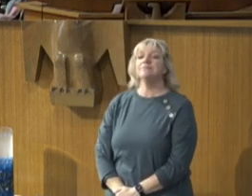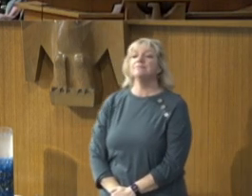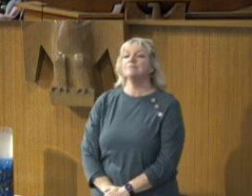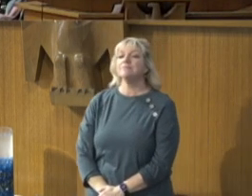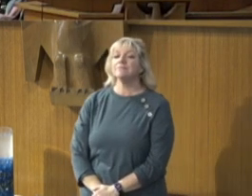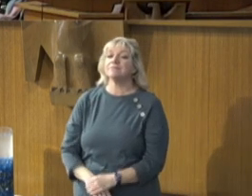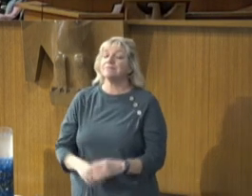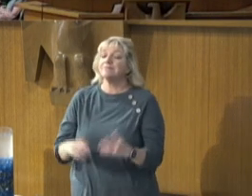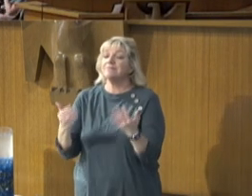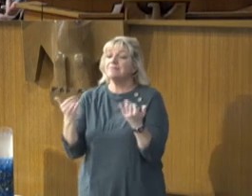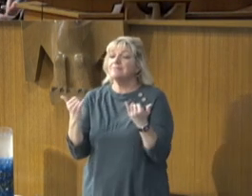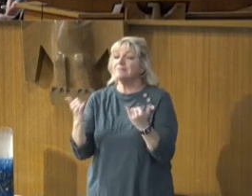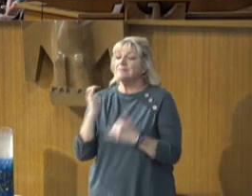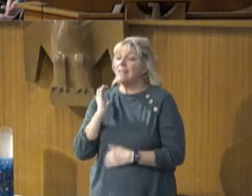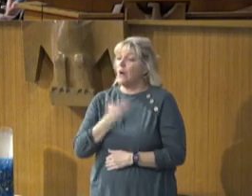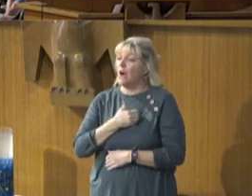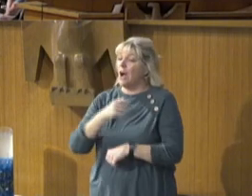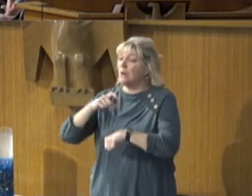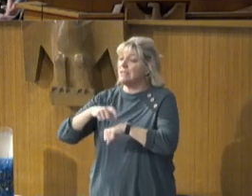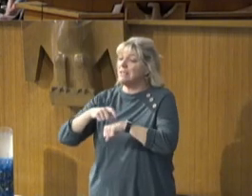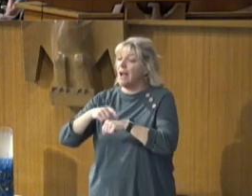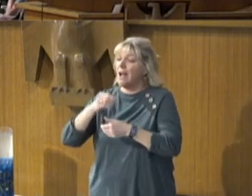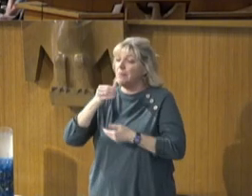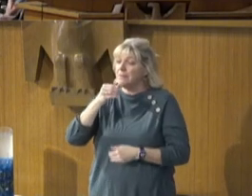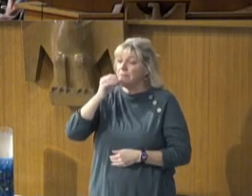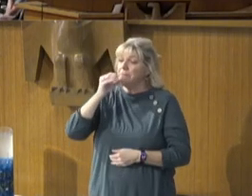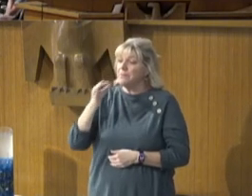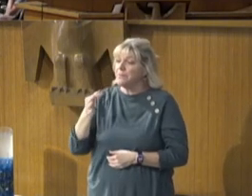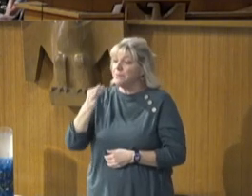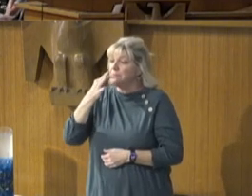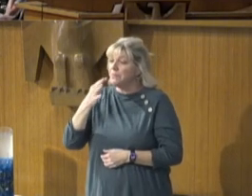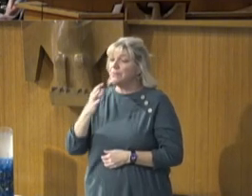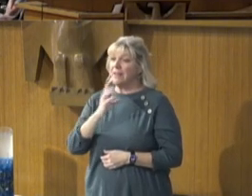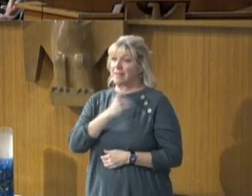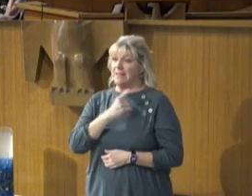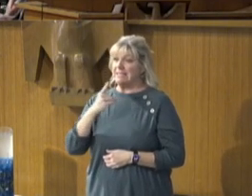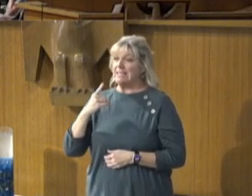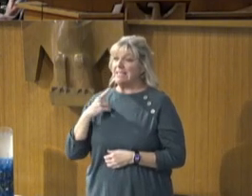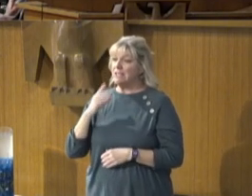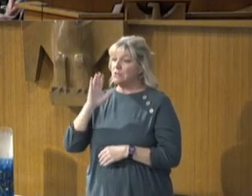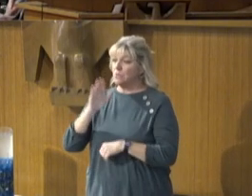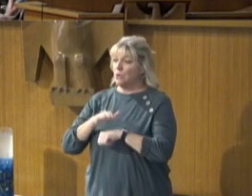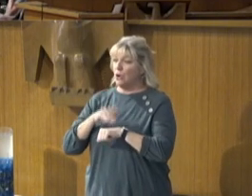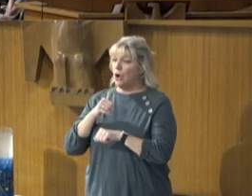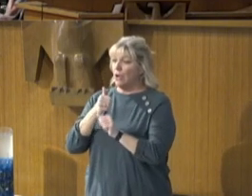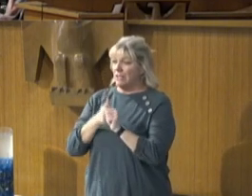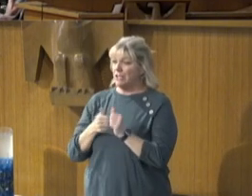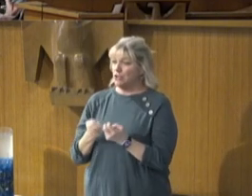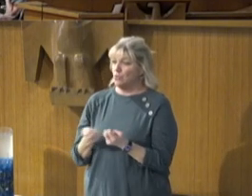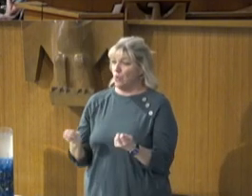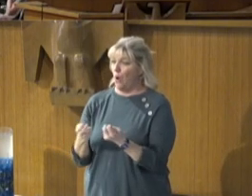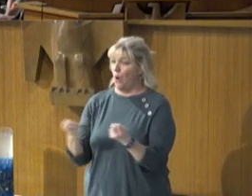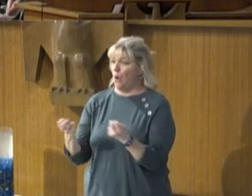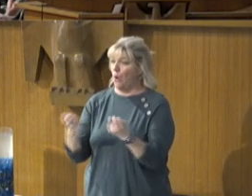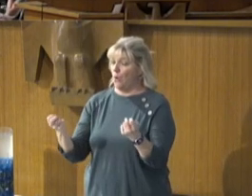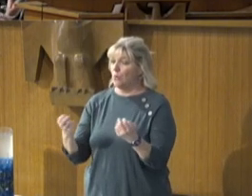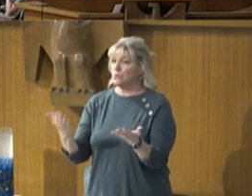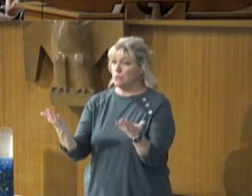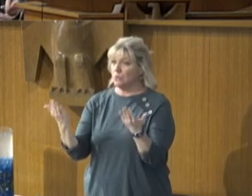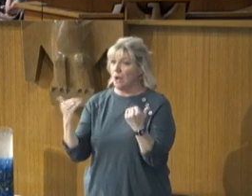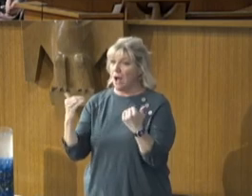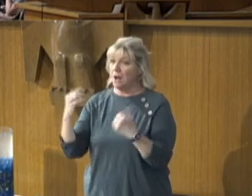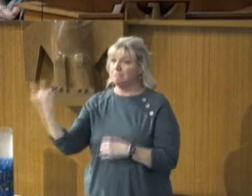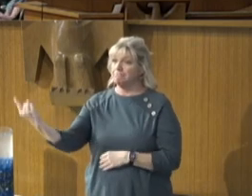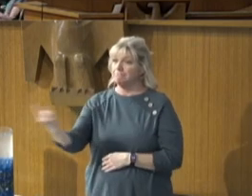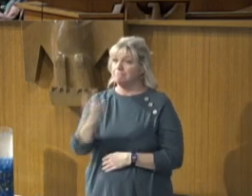This time of communion, you will be invited by our deacons, row by row, to come forward and